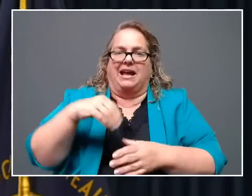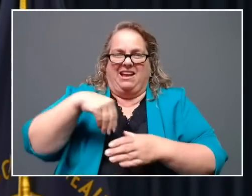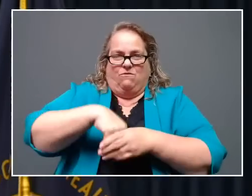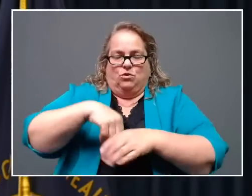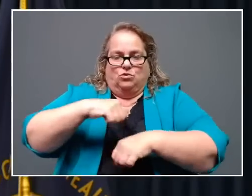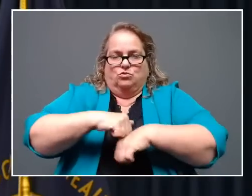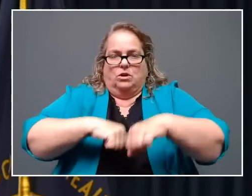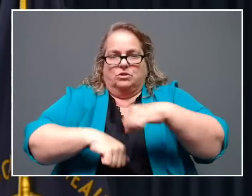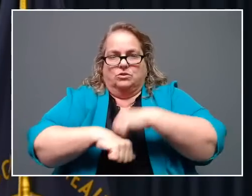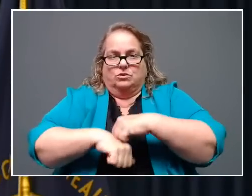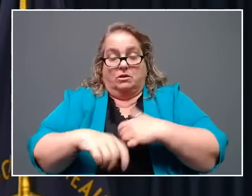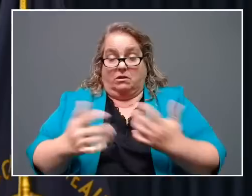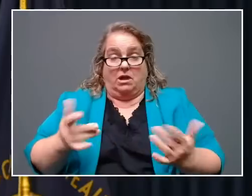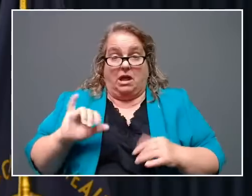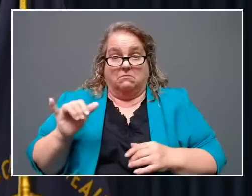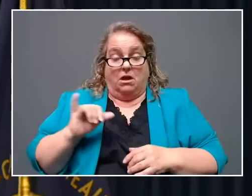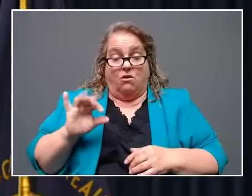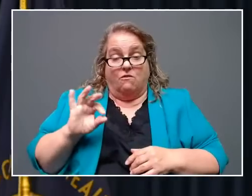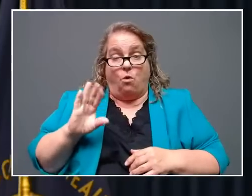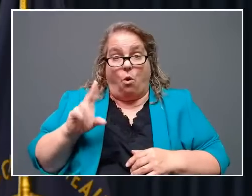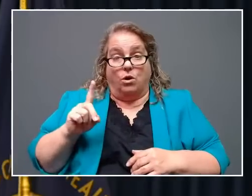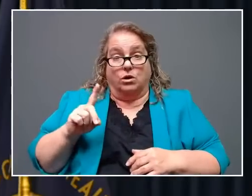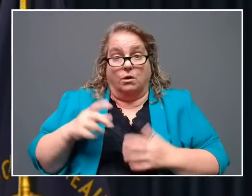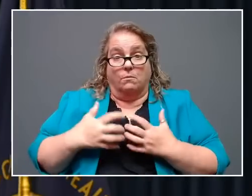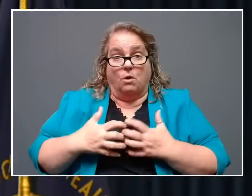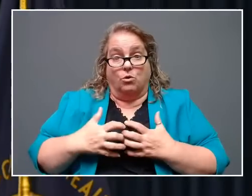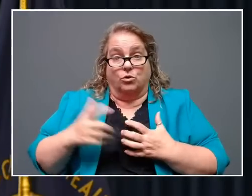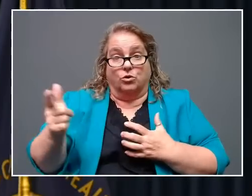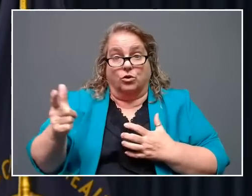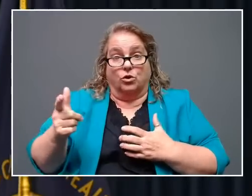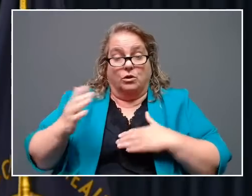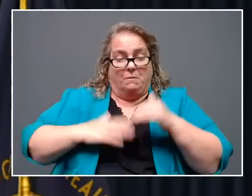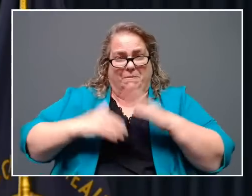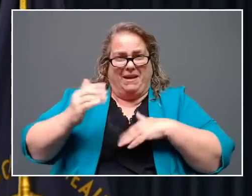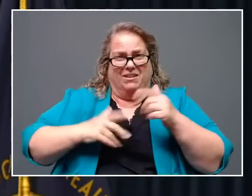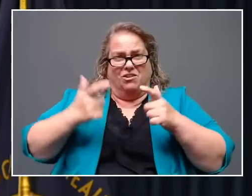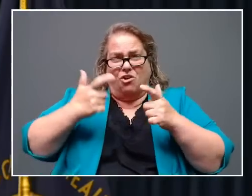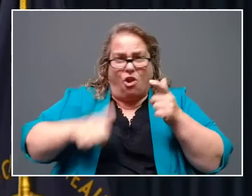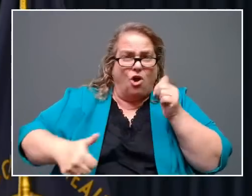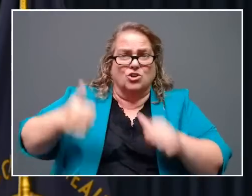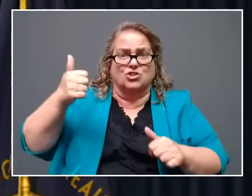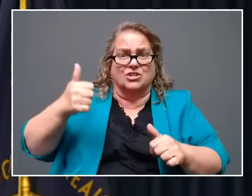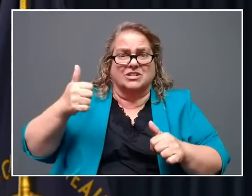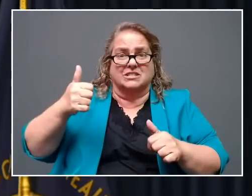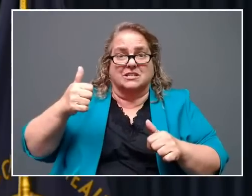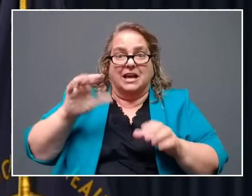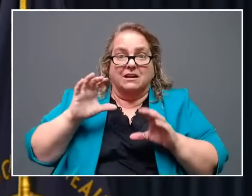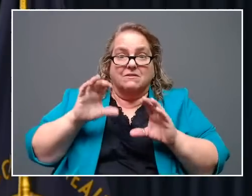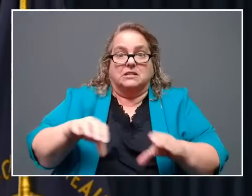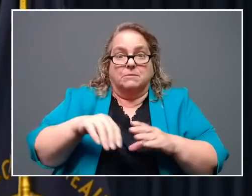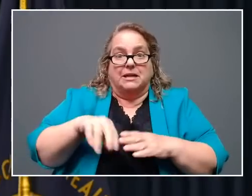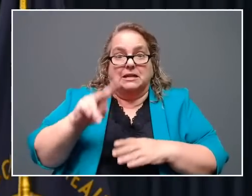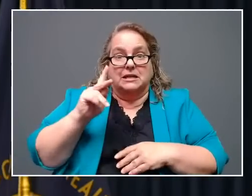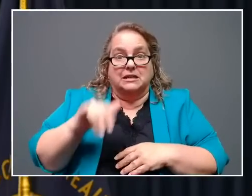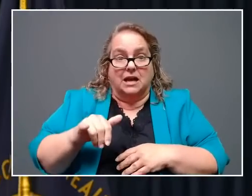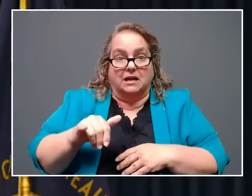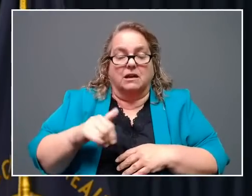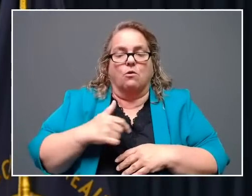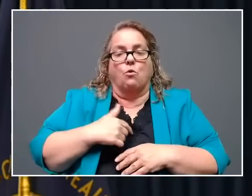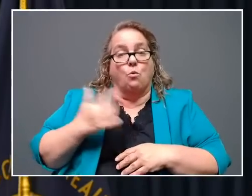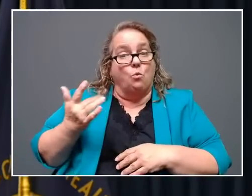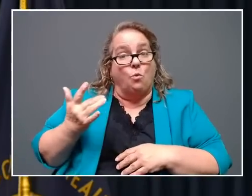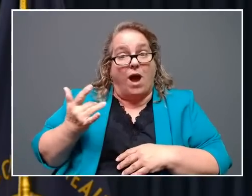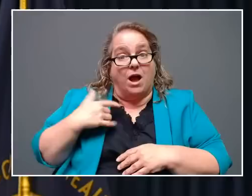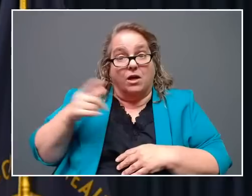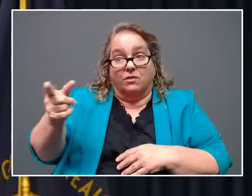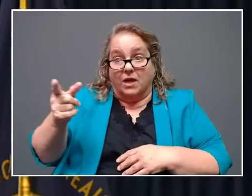facility in the history of Ford Motor Company, making the biggest investment in the history of the Commonwealth of Kentucky, is that we invested in the infrastructure of that